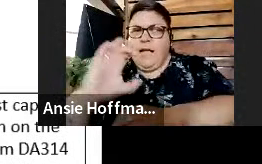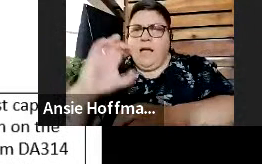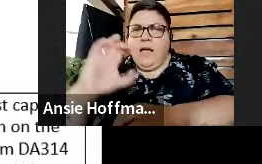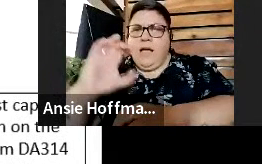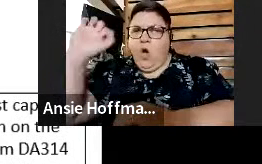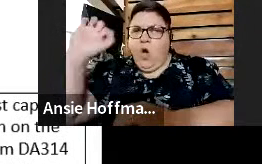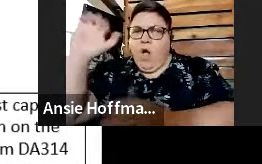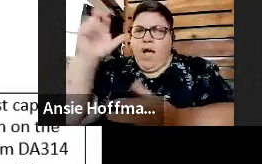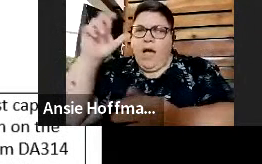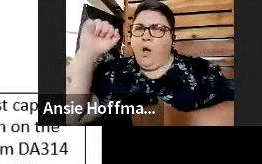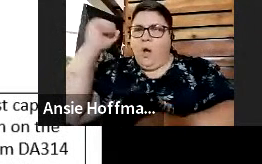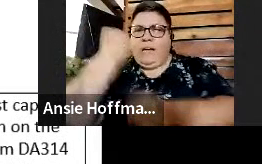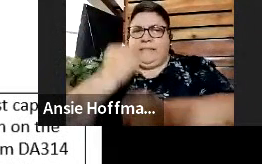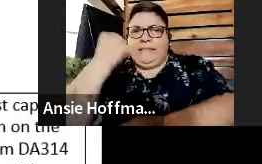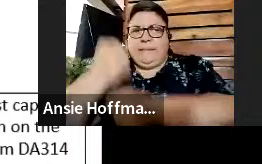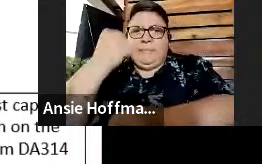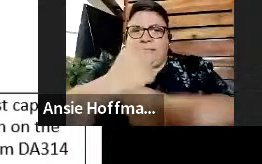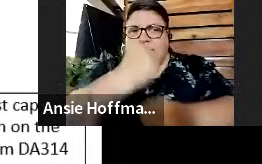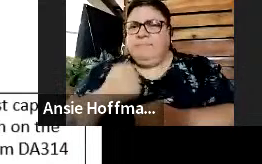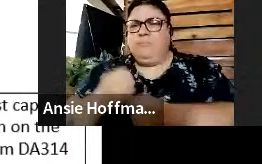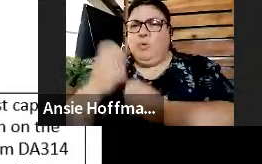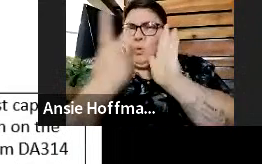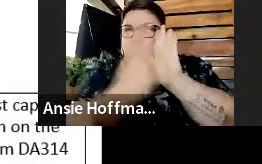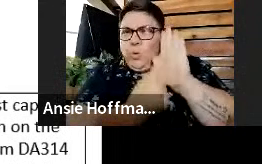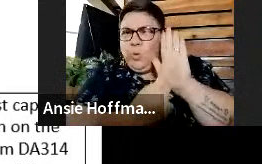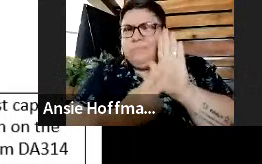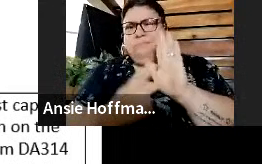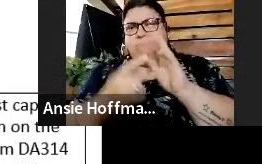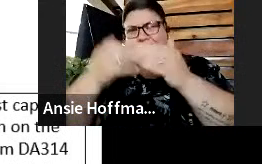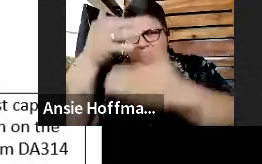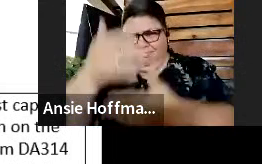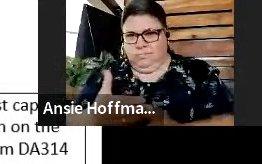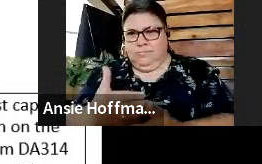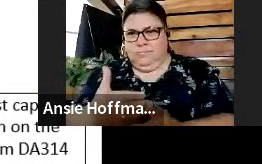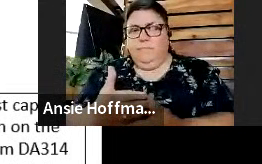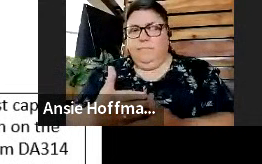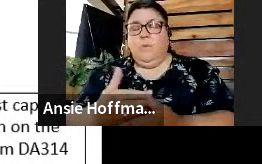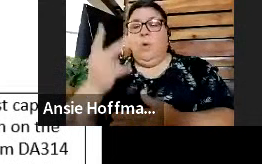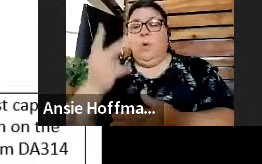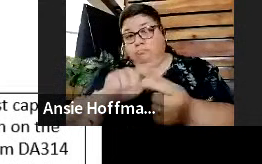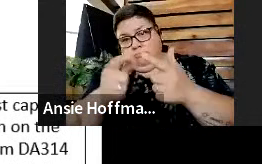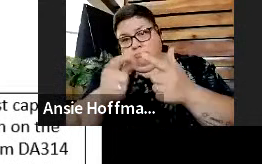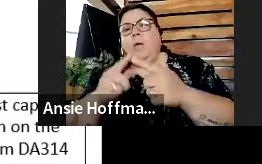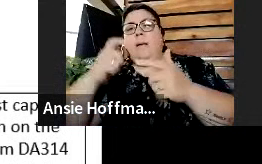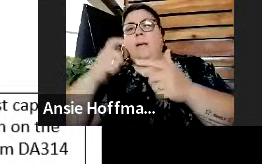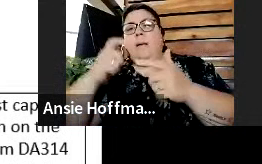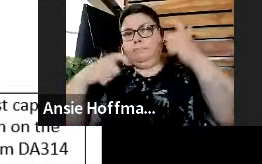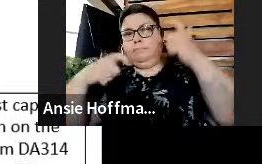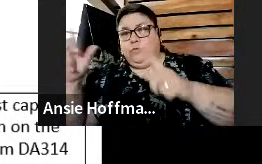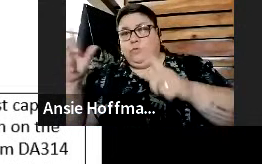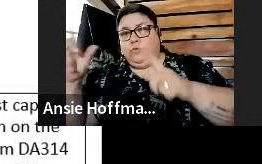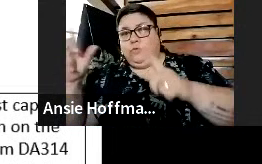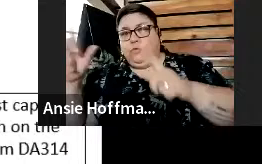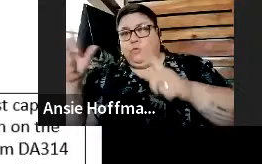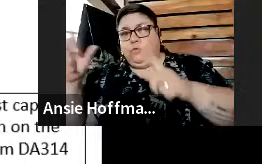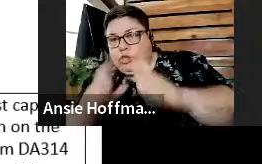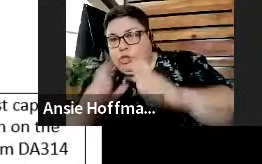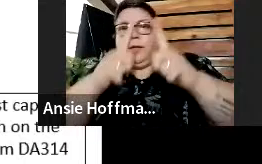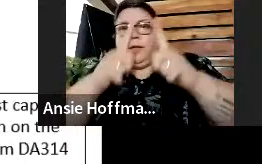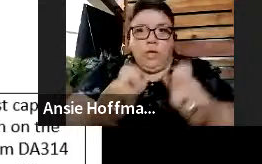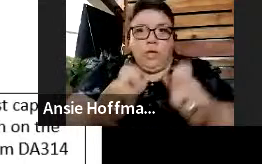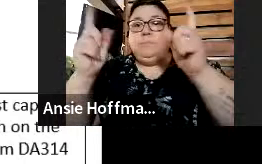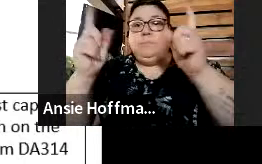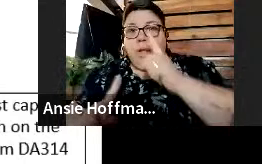previous rulings, and so forth. It also goes through a number of checks whereby we have specialists up to a level